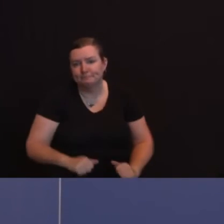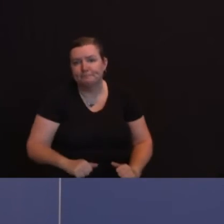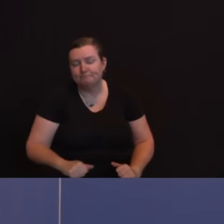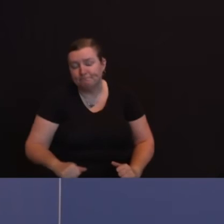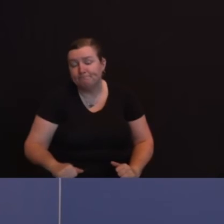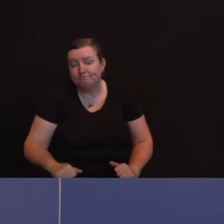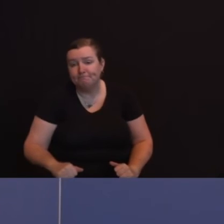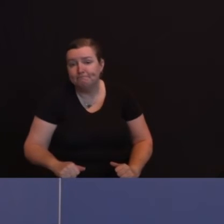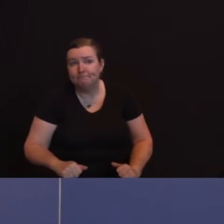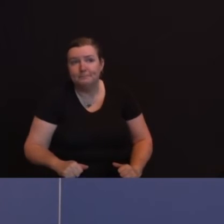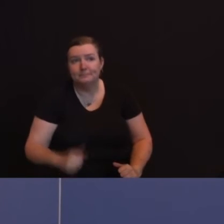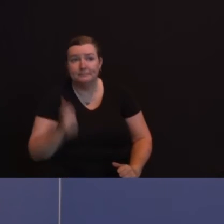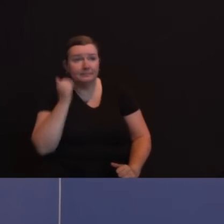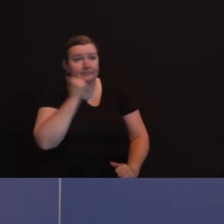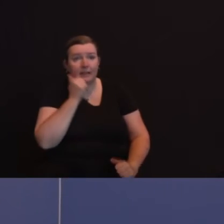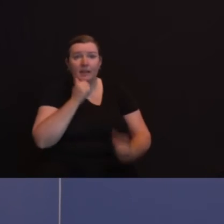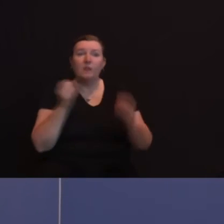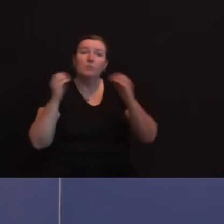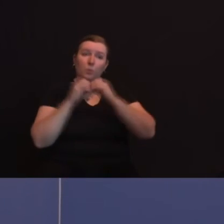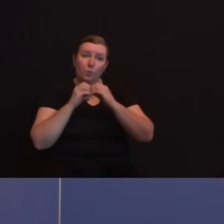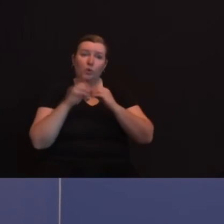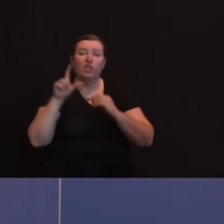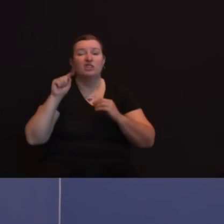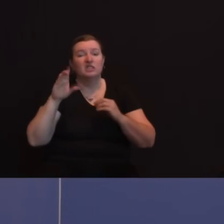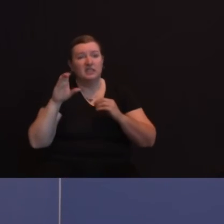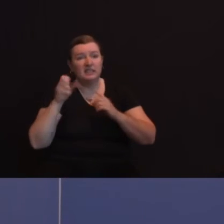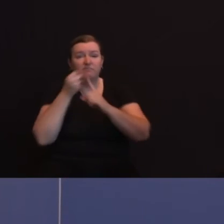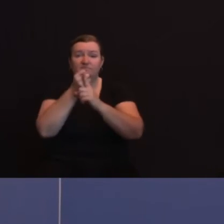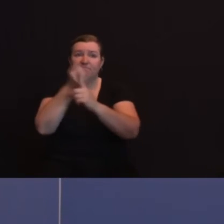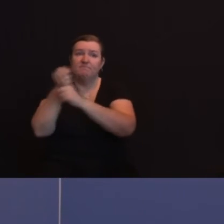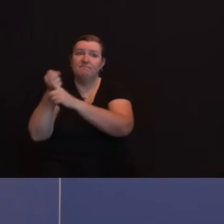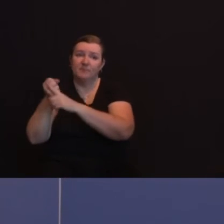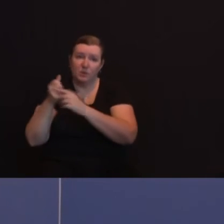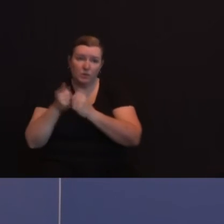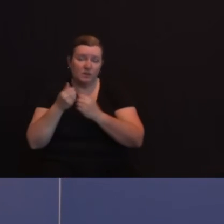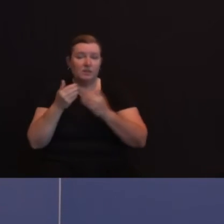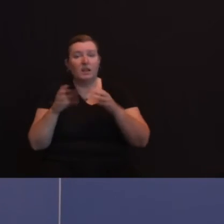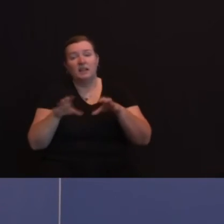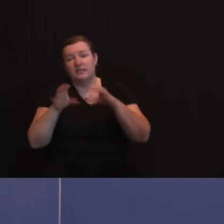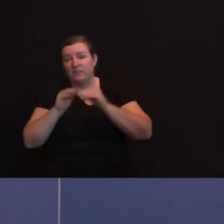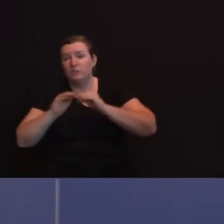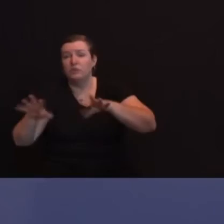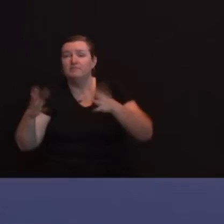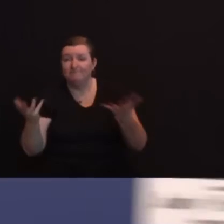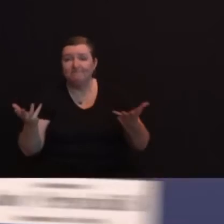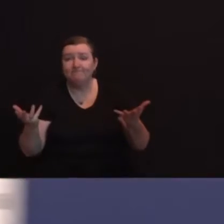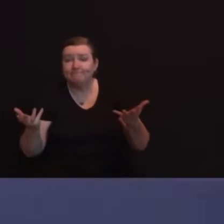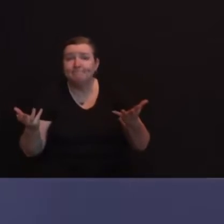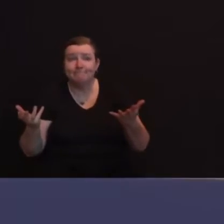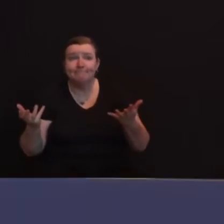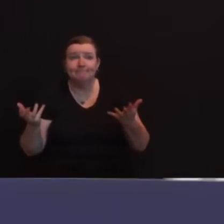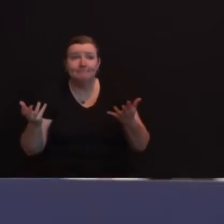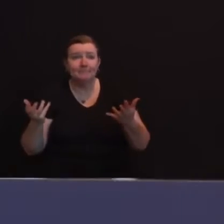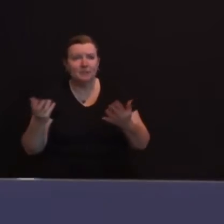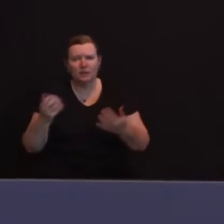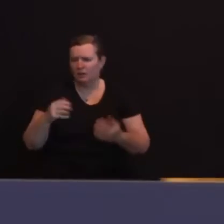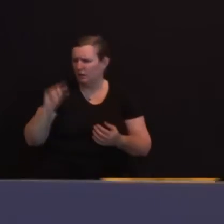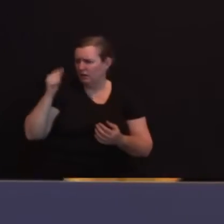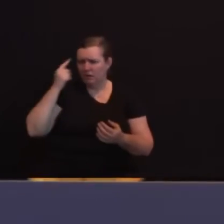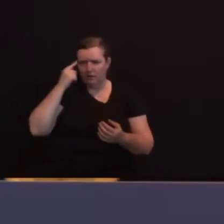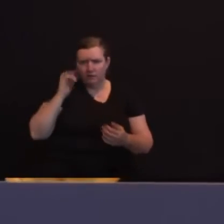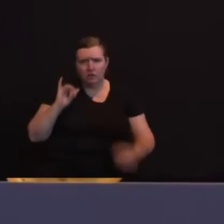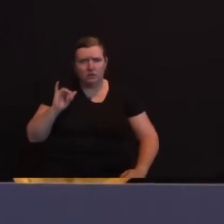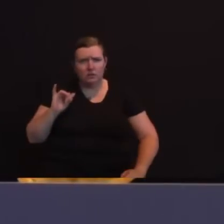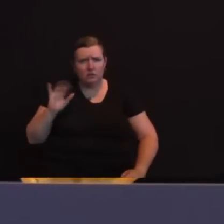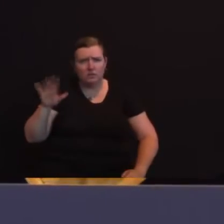more long-term care facilities with new active outbreaks. Testing, you've got an issue which we've